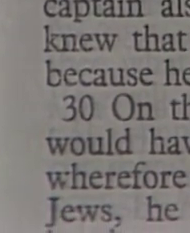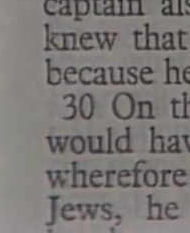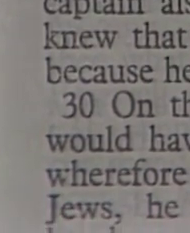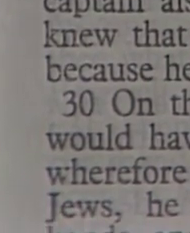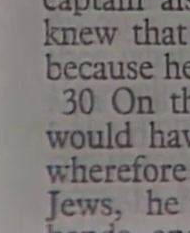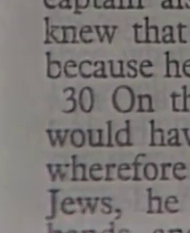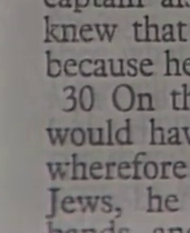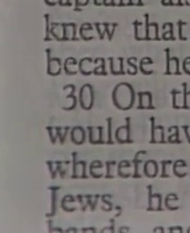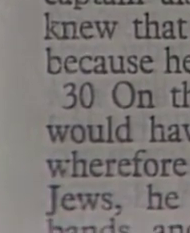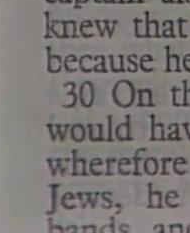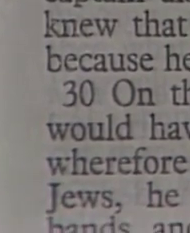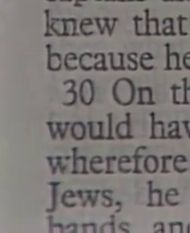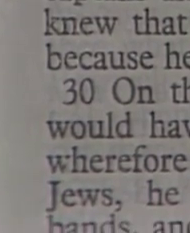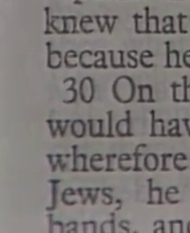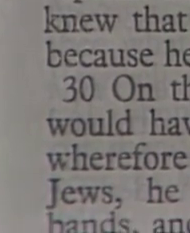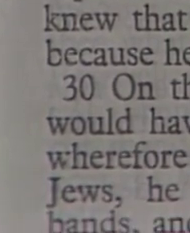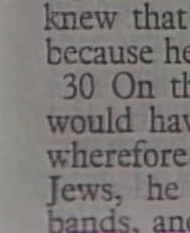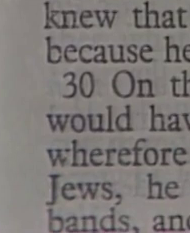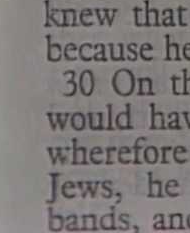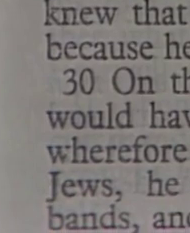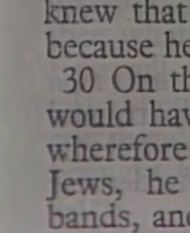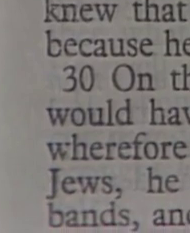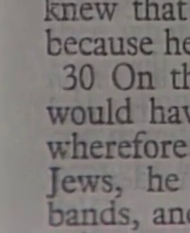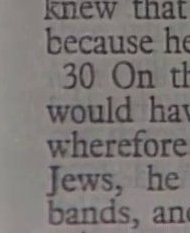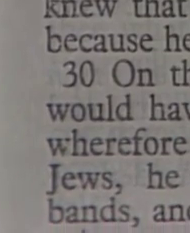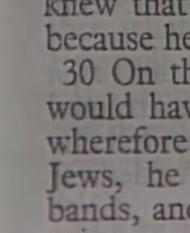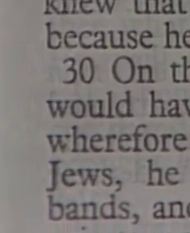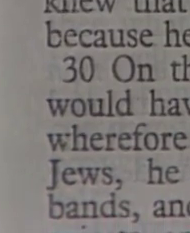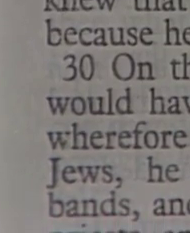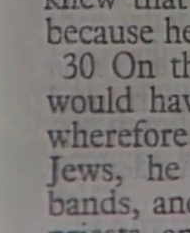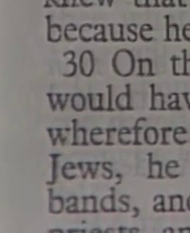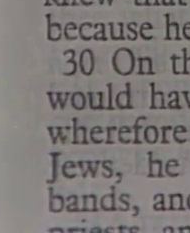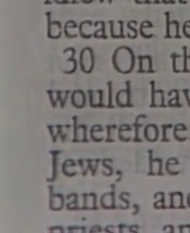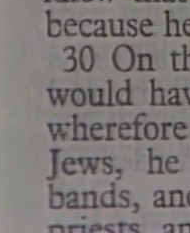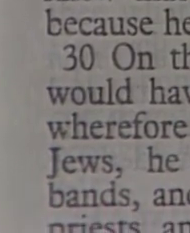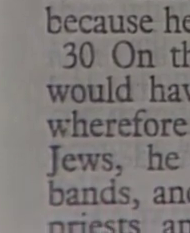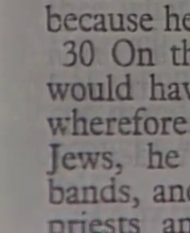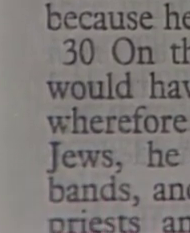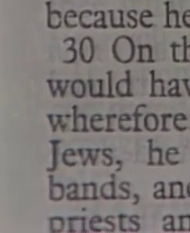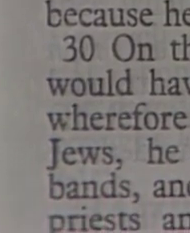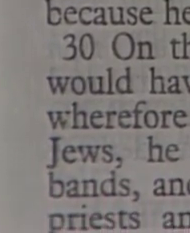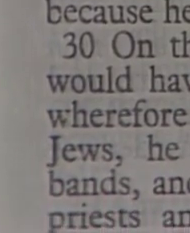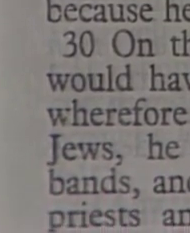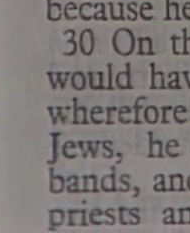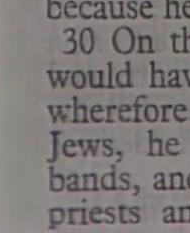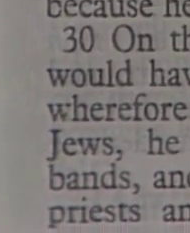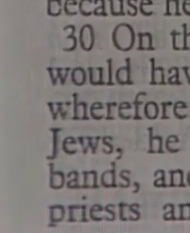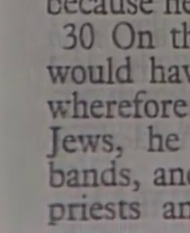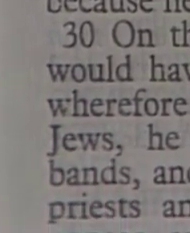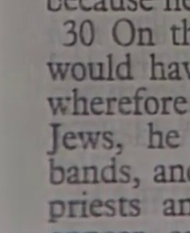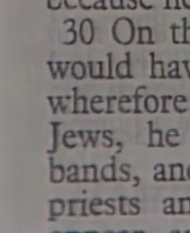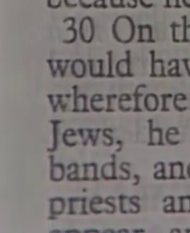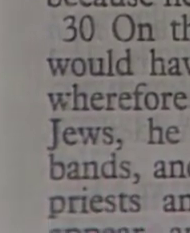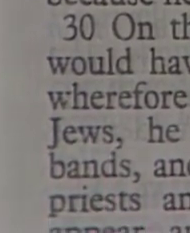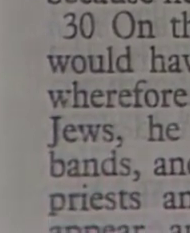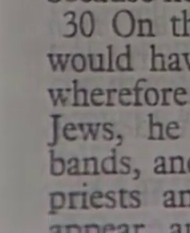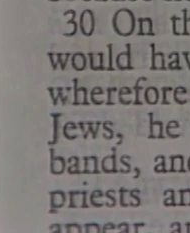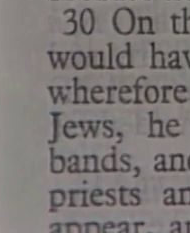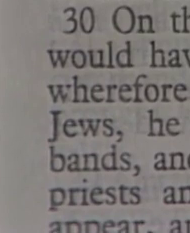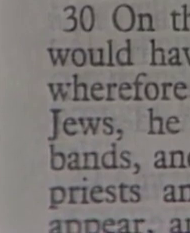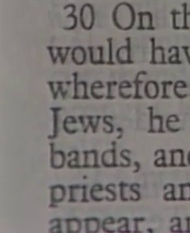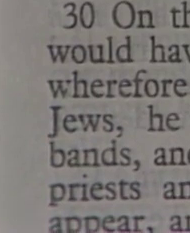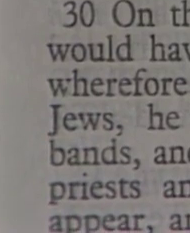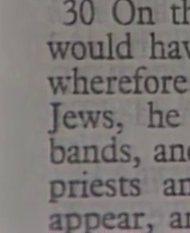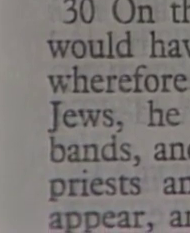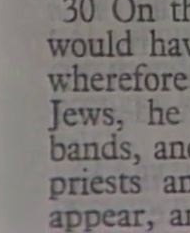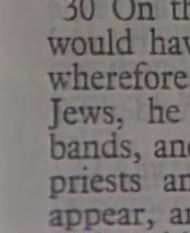freeborn." Then straightway they departed from him which should have examined him. And the chief captain also was afraid, after